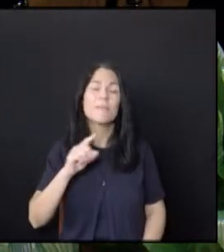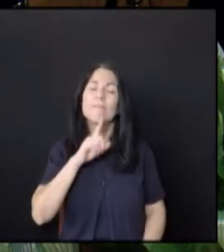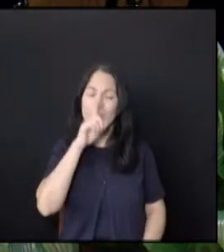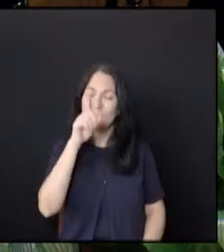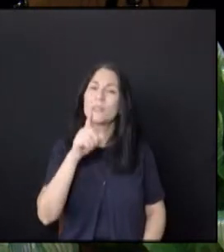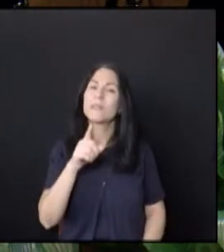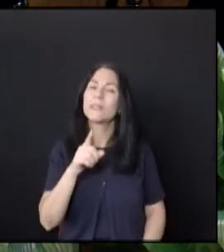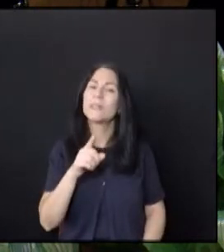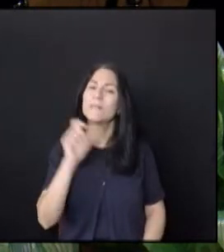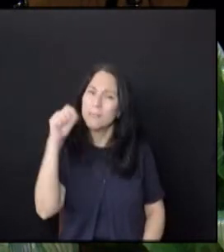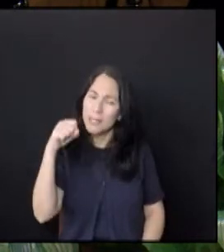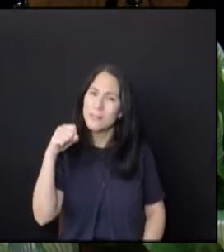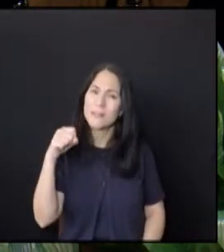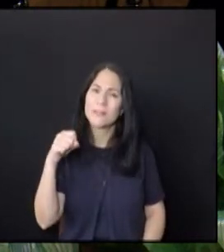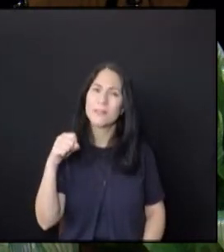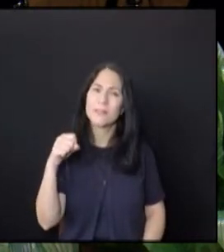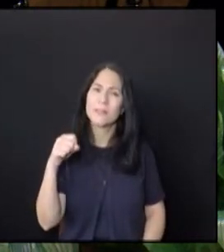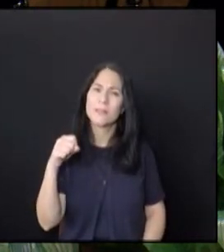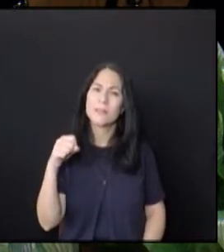Absolutely, yes.